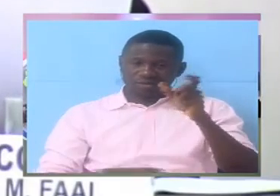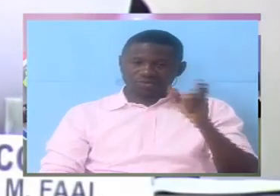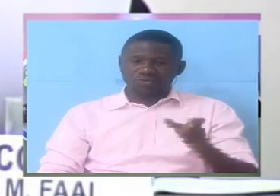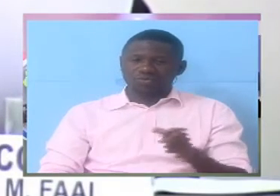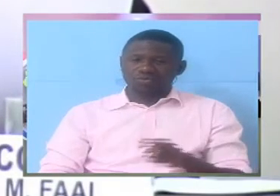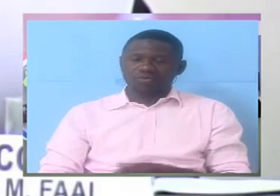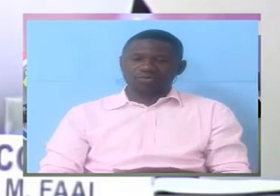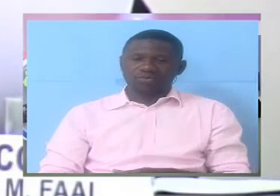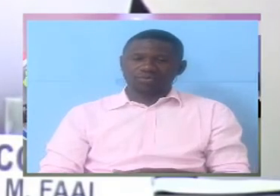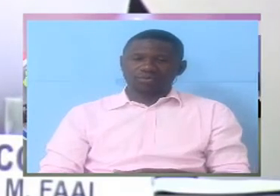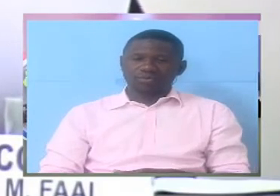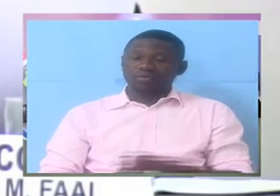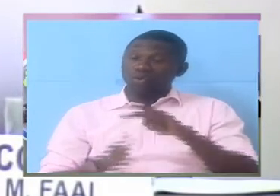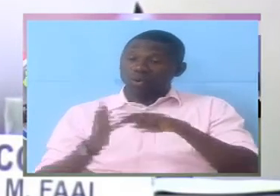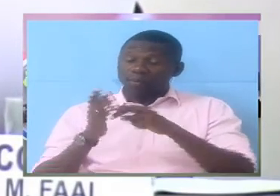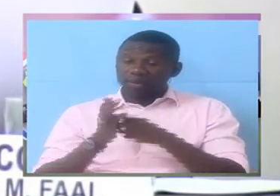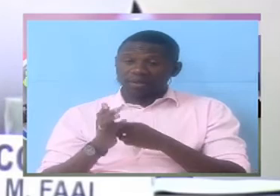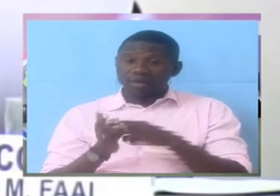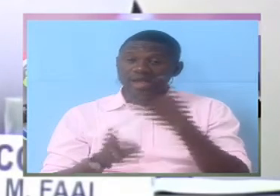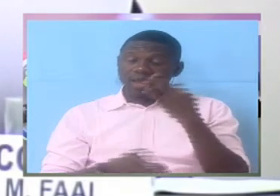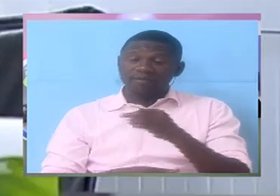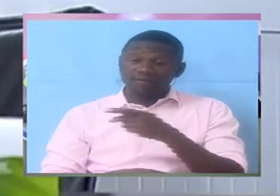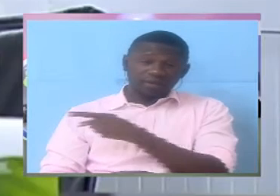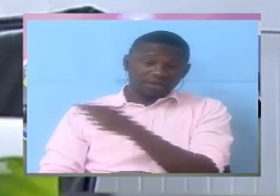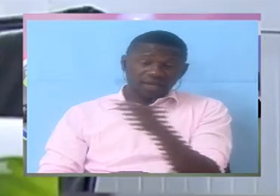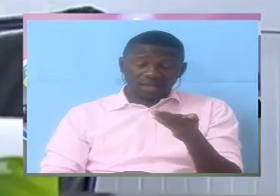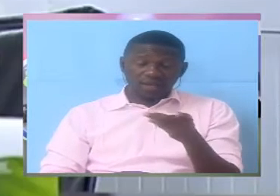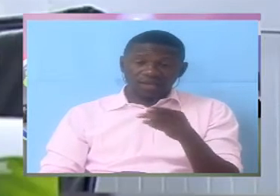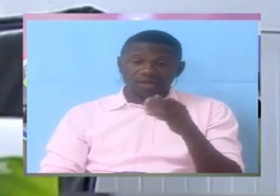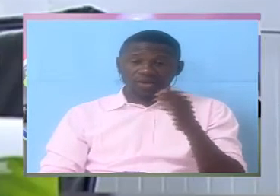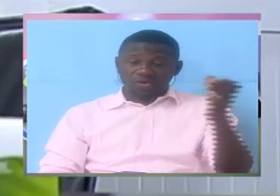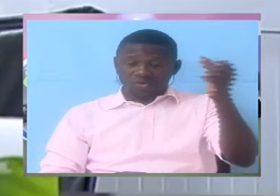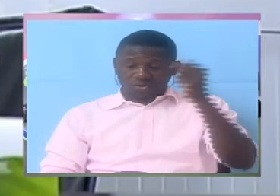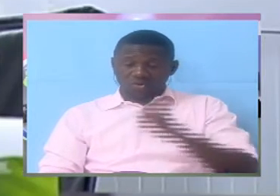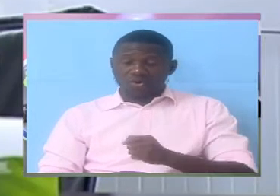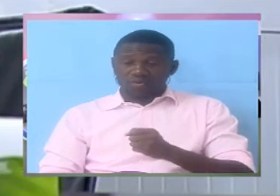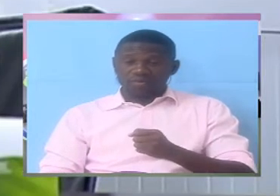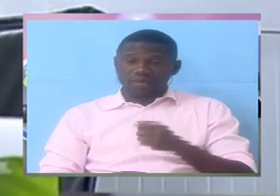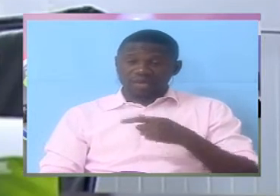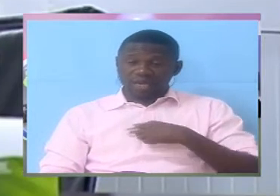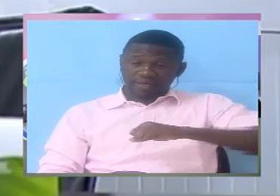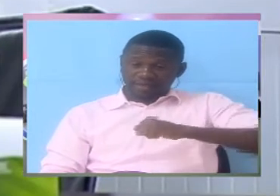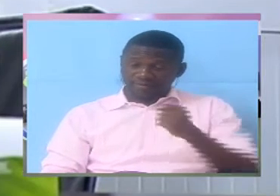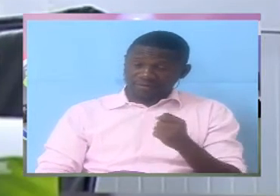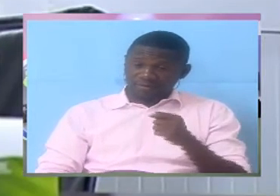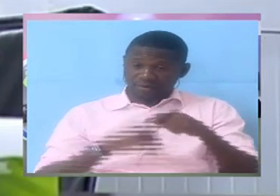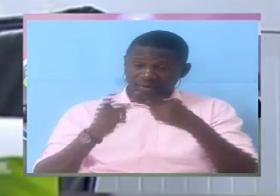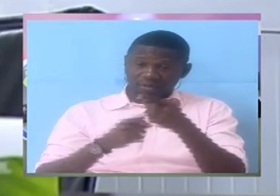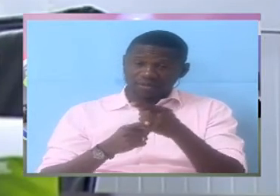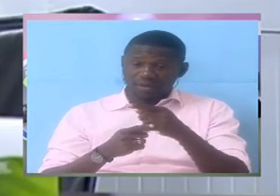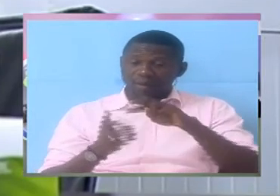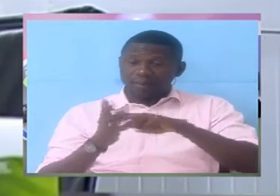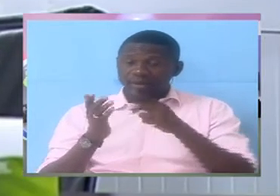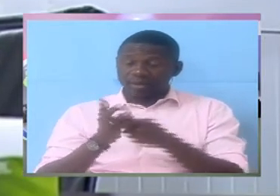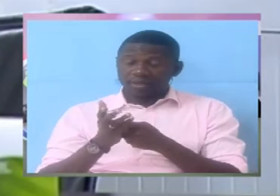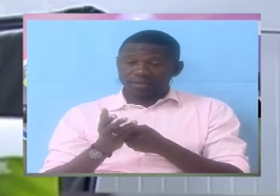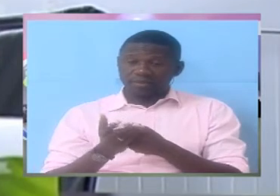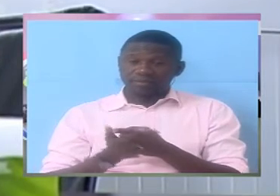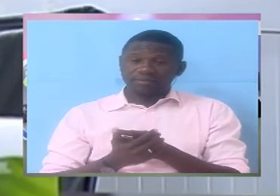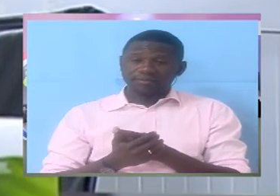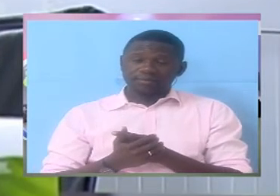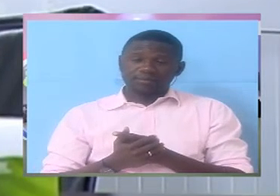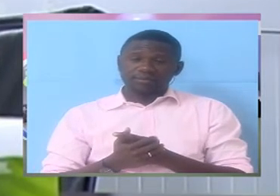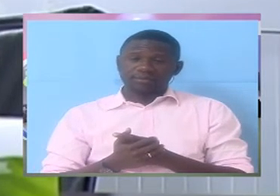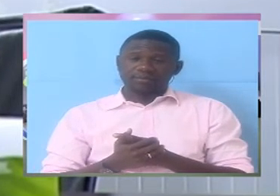and deny it, they would be what? Wora say ni na ra isira ni siran kan yi balanta la dum ibe kelan nyadildi. The Quran will punish